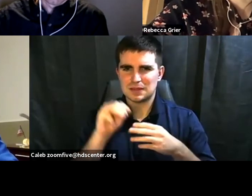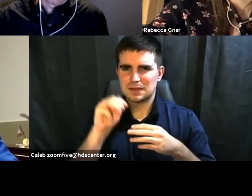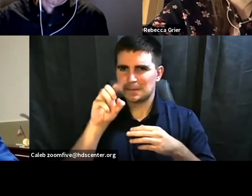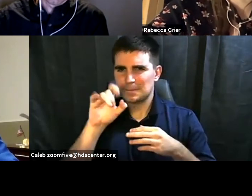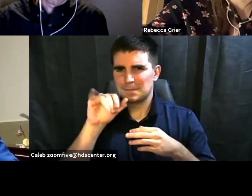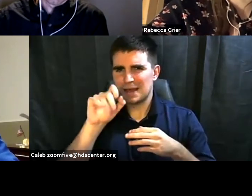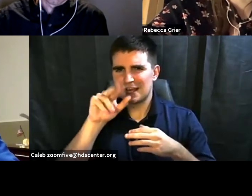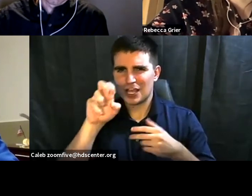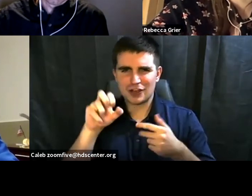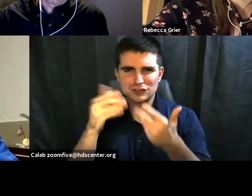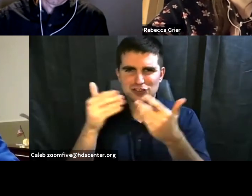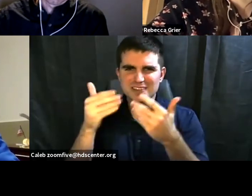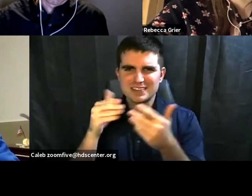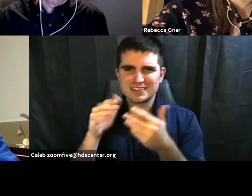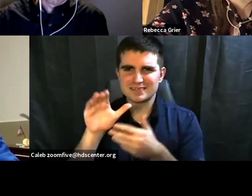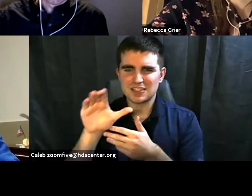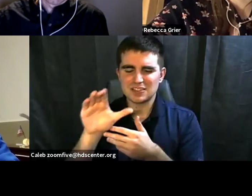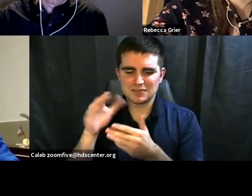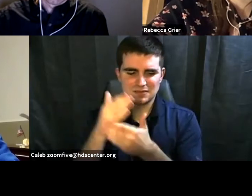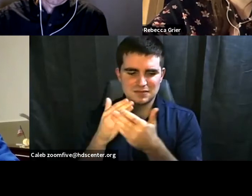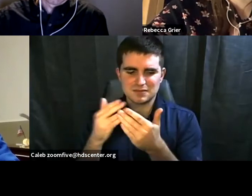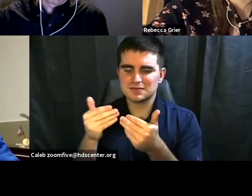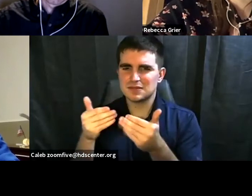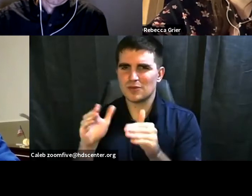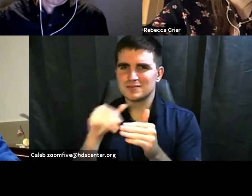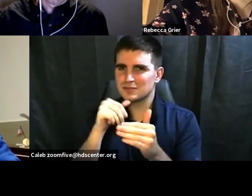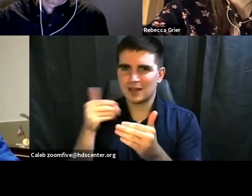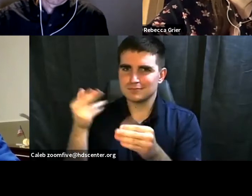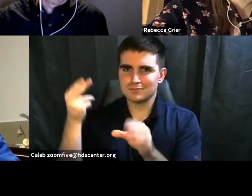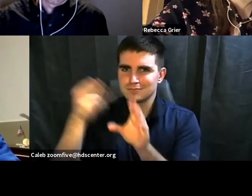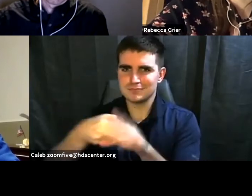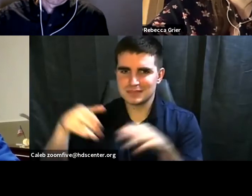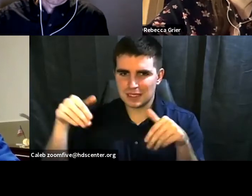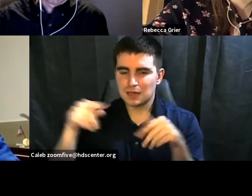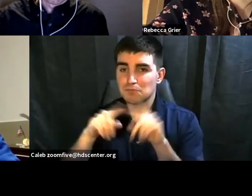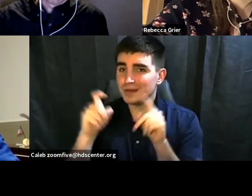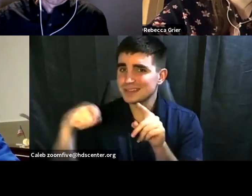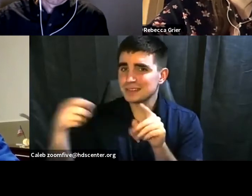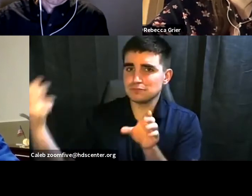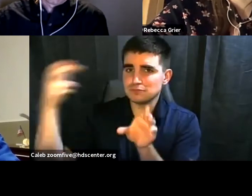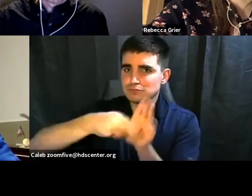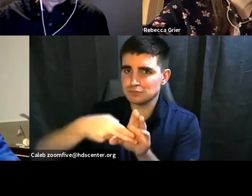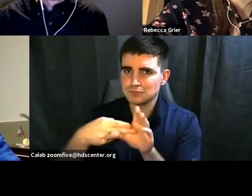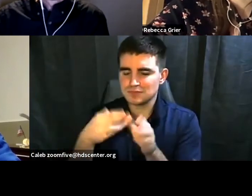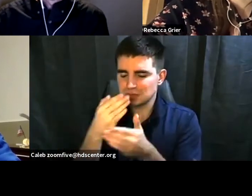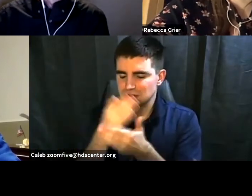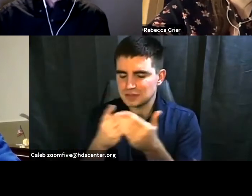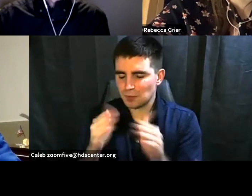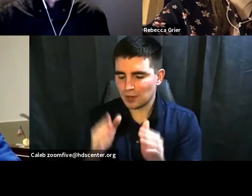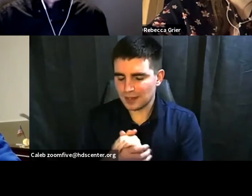Medicare services. They, in some ways, they're not at the table, but they need to be in some ways, because